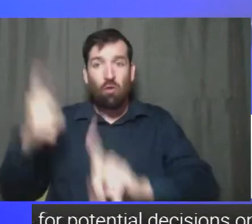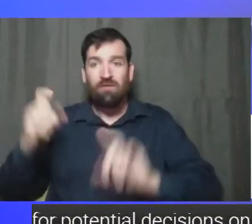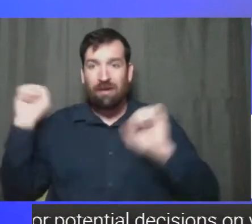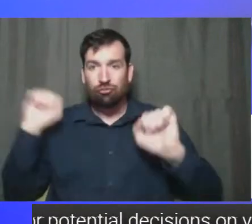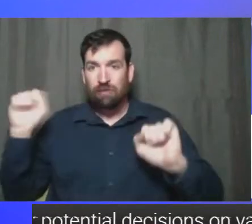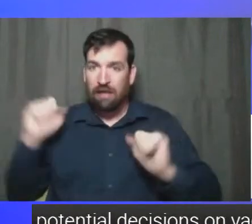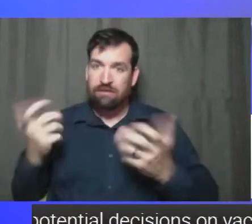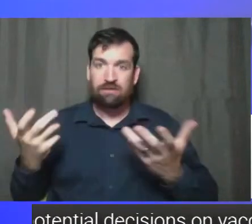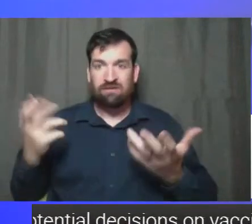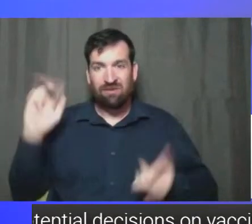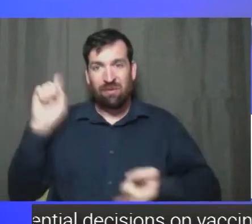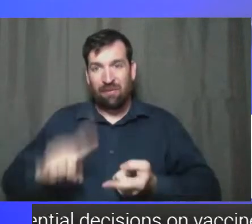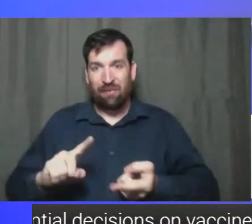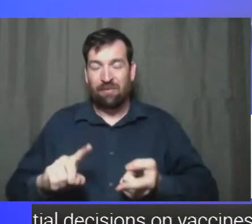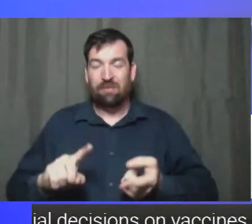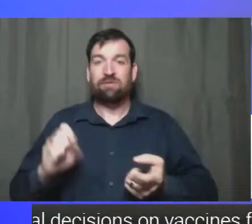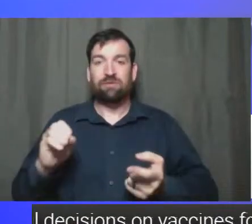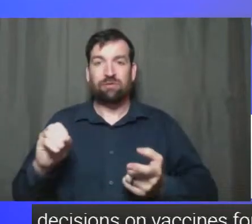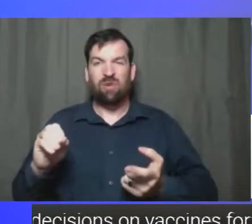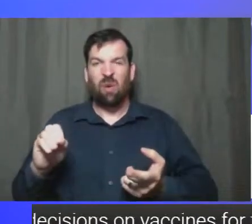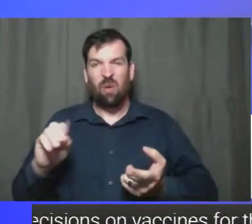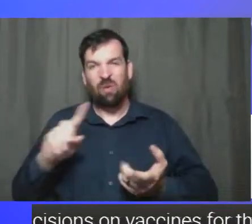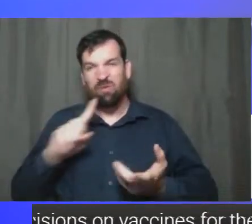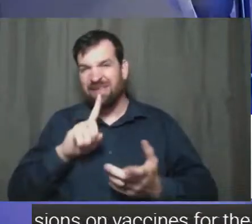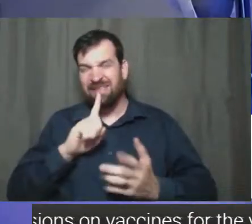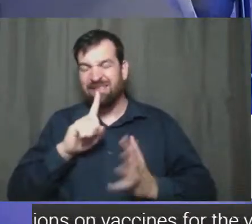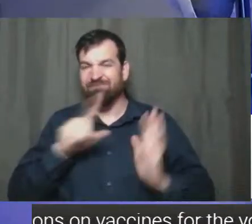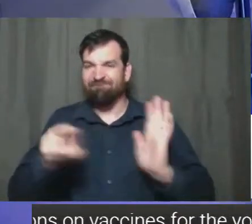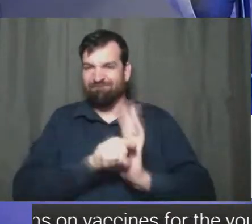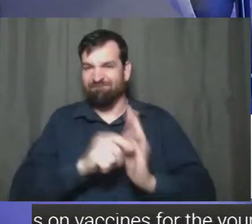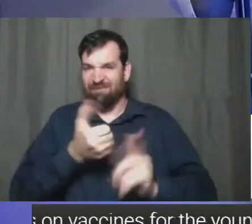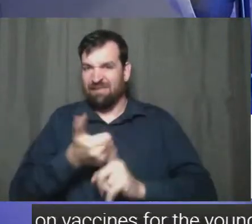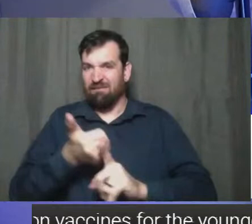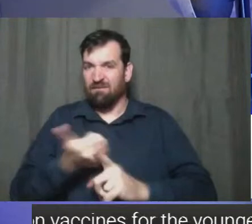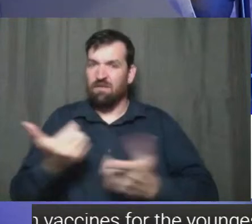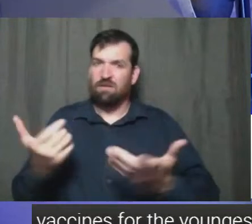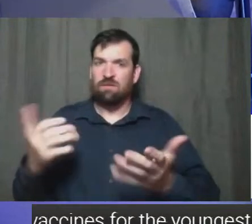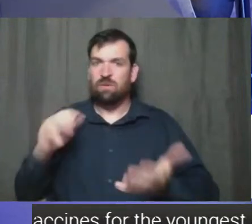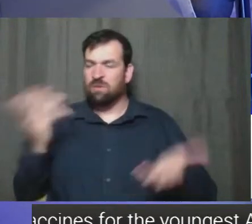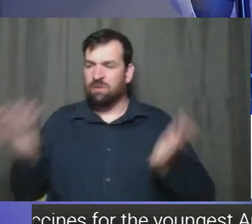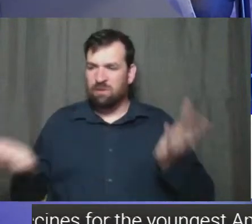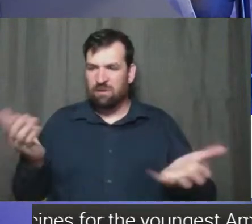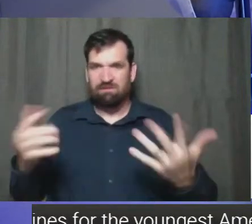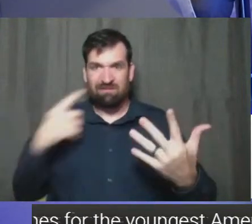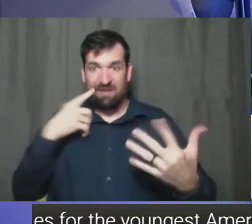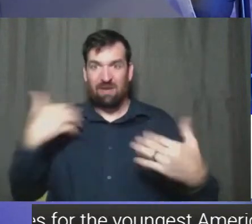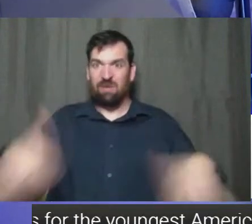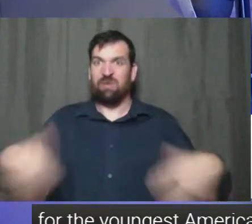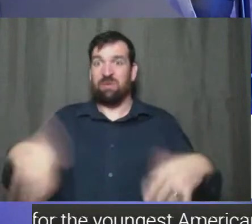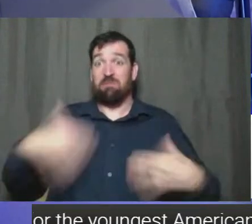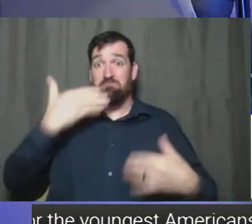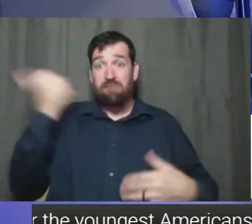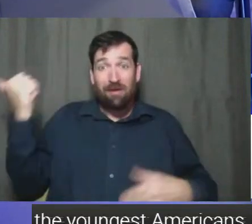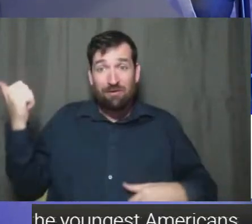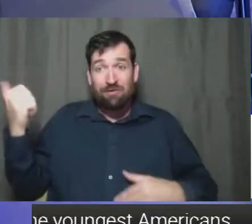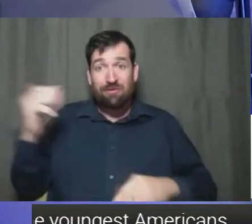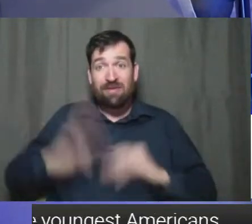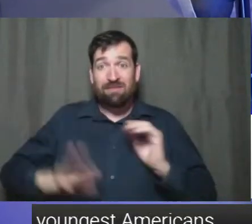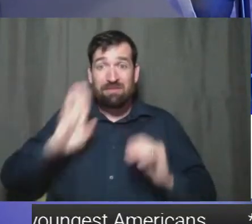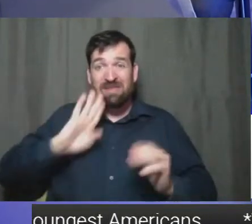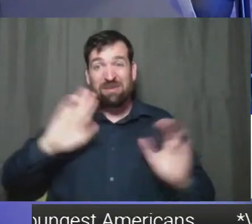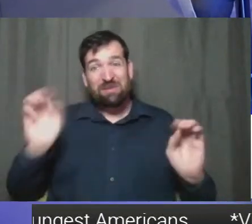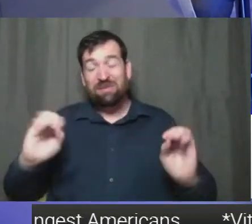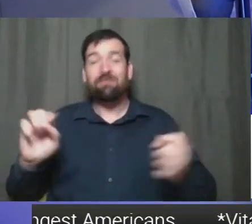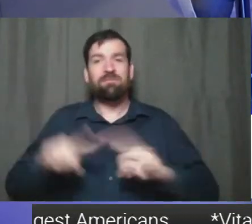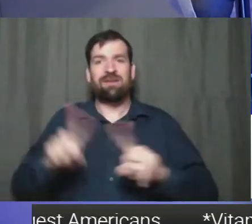those things. So you're kind of working against yourself, in my opinion. Well, it's kind of a quick fix, because I can think of probably nothing more refreshing than maybe a cold beer. But I don't know, after a workout,